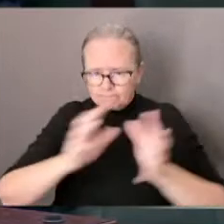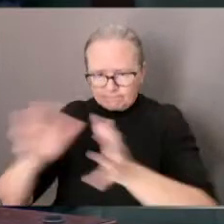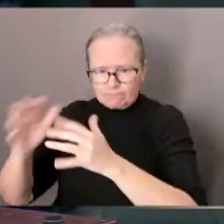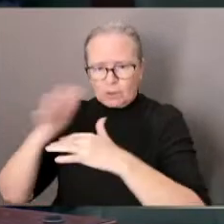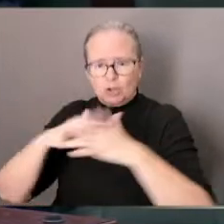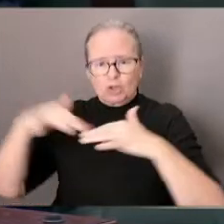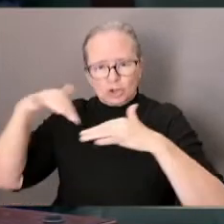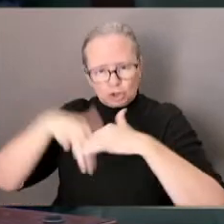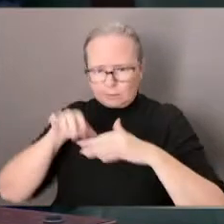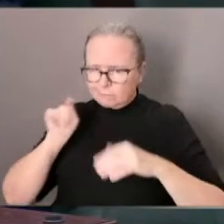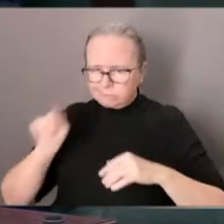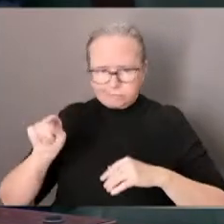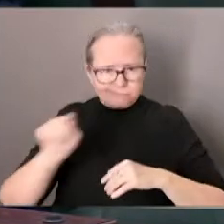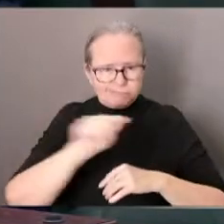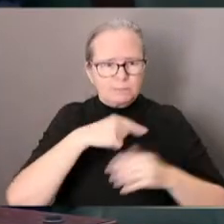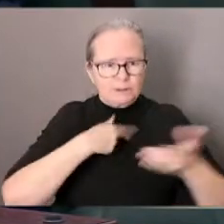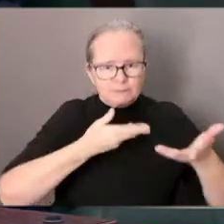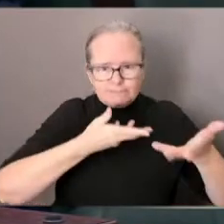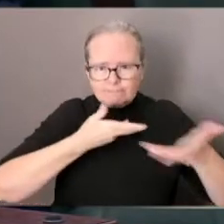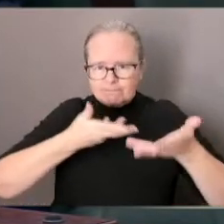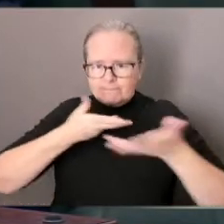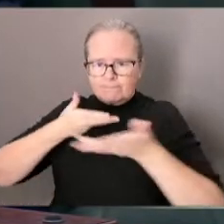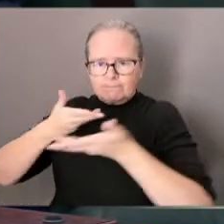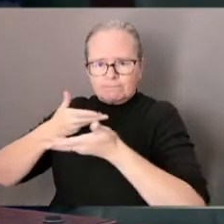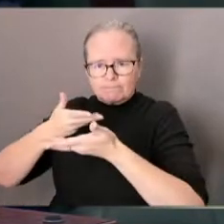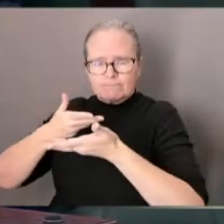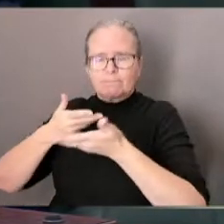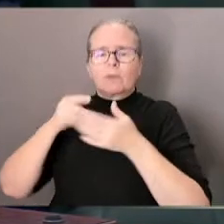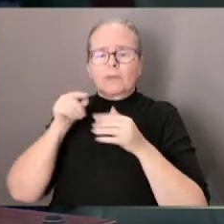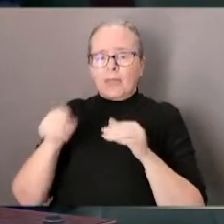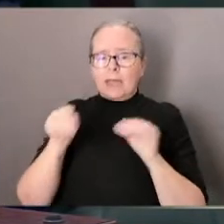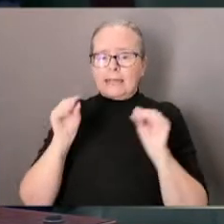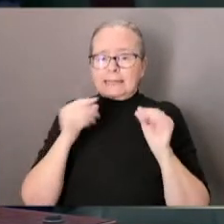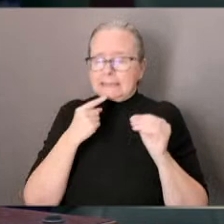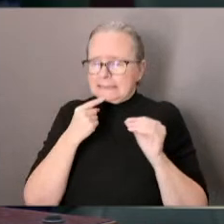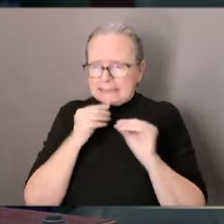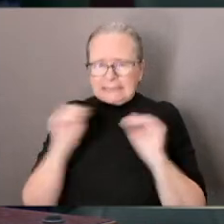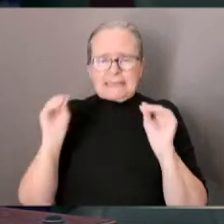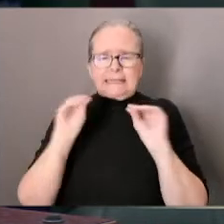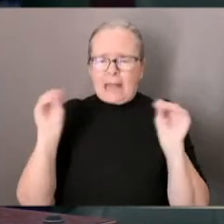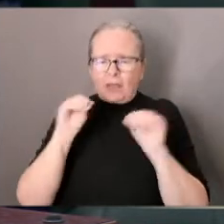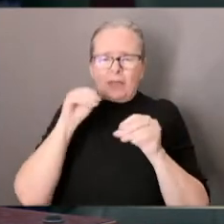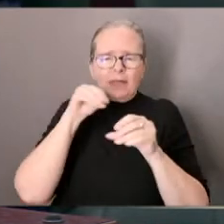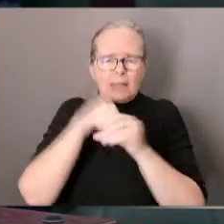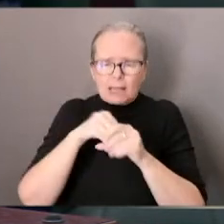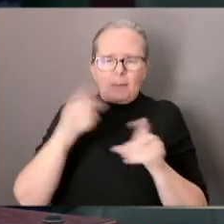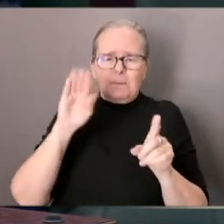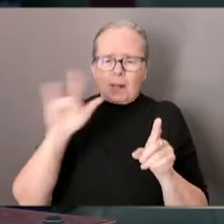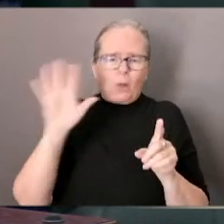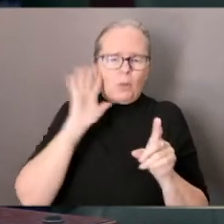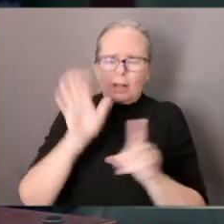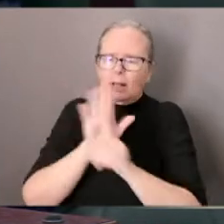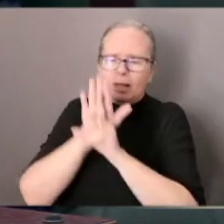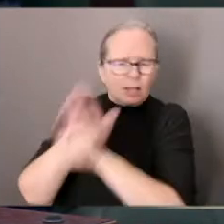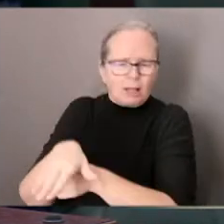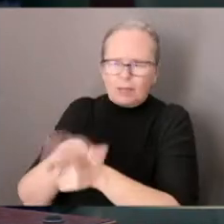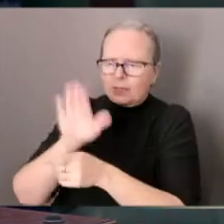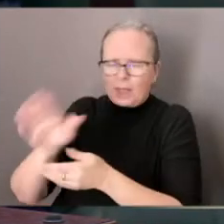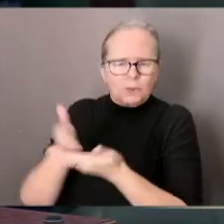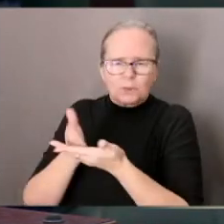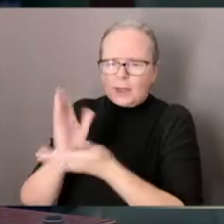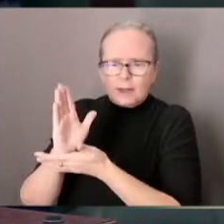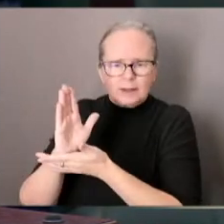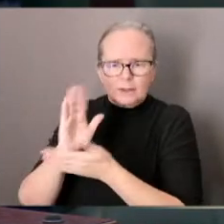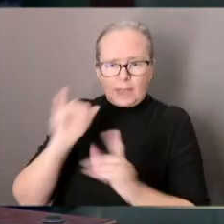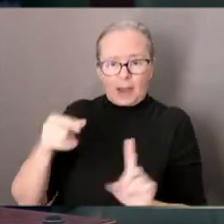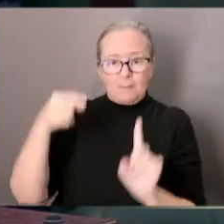that nothing in the ACT is going to impact their treaty or Aboriginal rights that's what section 35 is all about I respect the car the